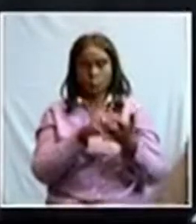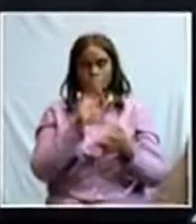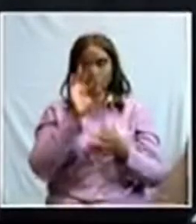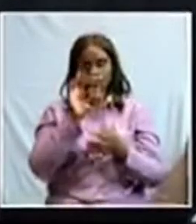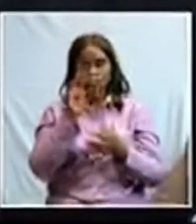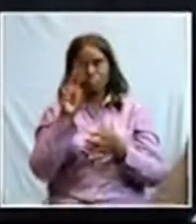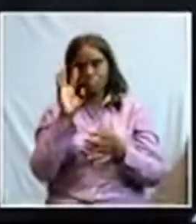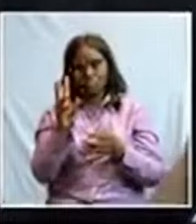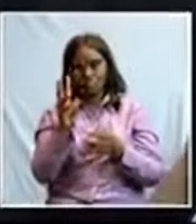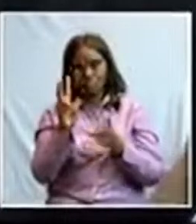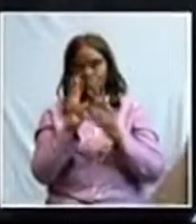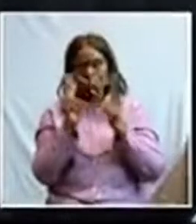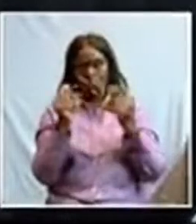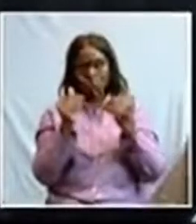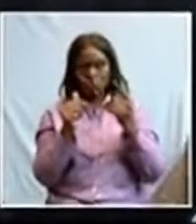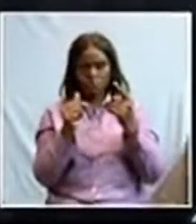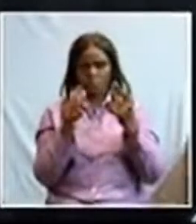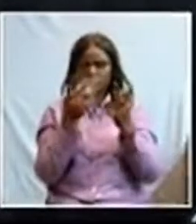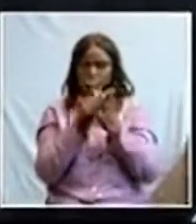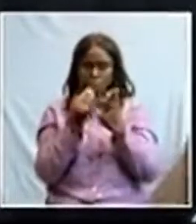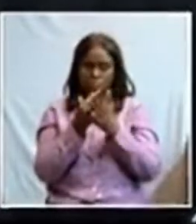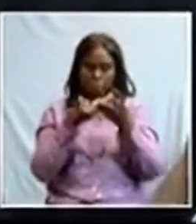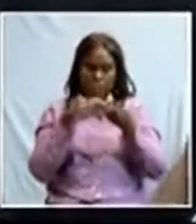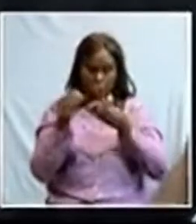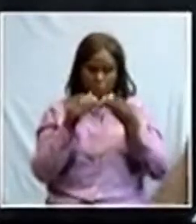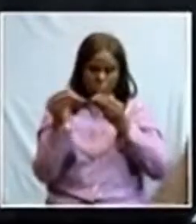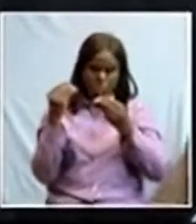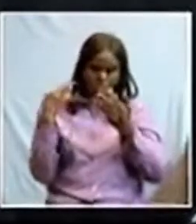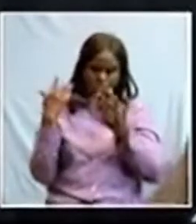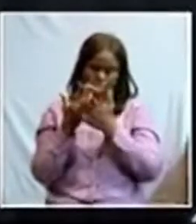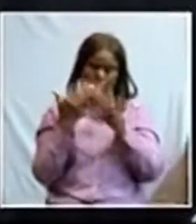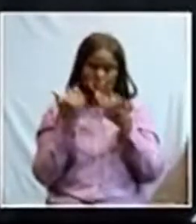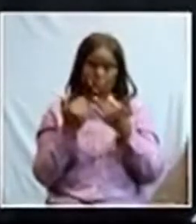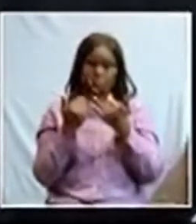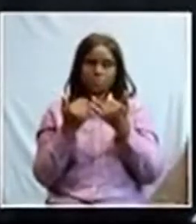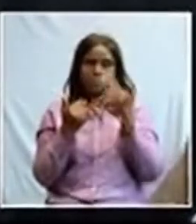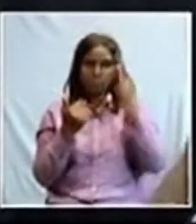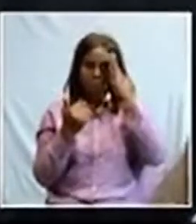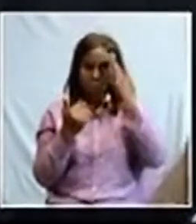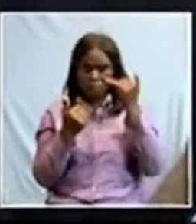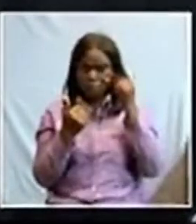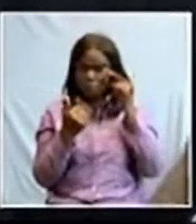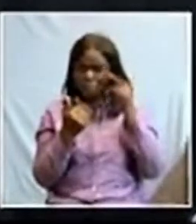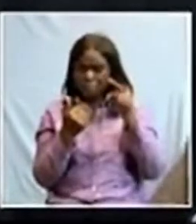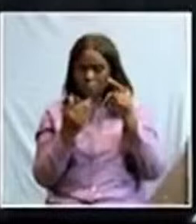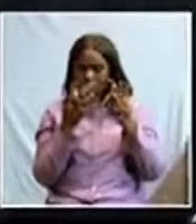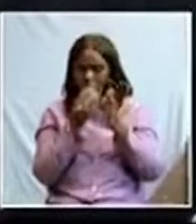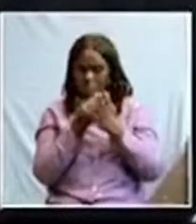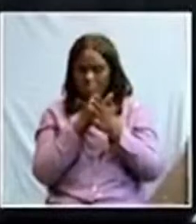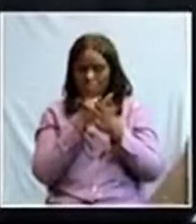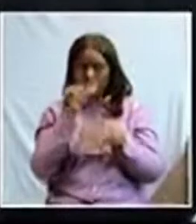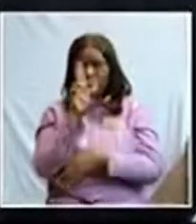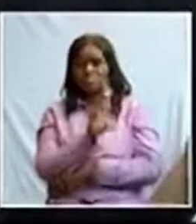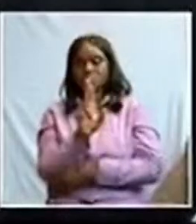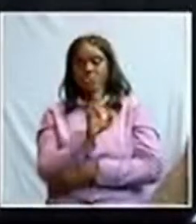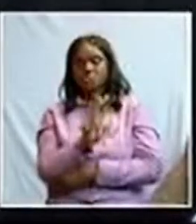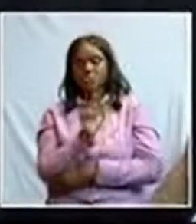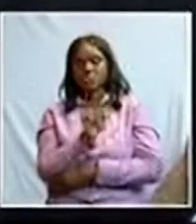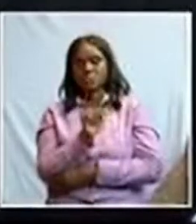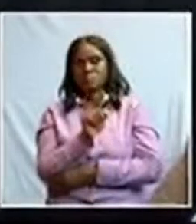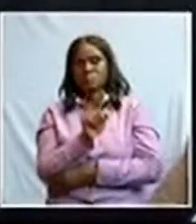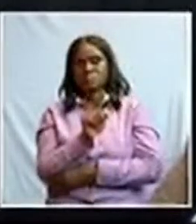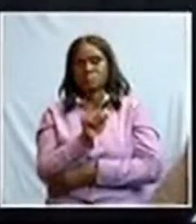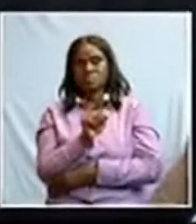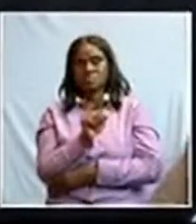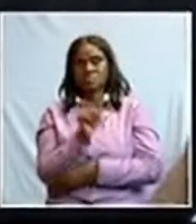13,100,926. So the expenditure to date, why the unspent